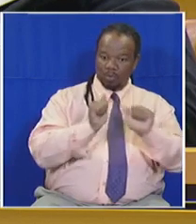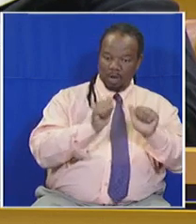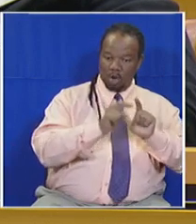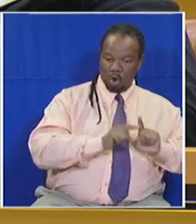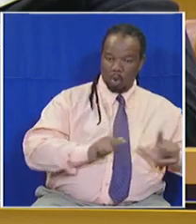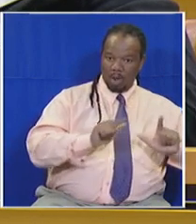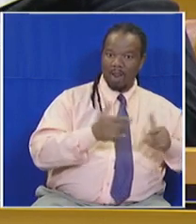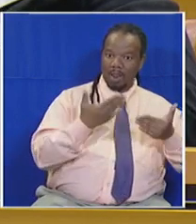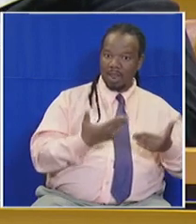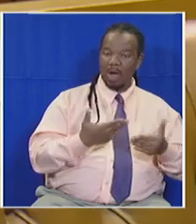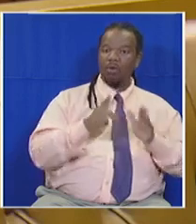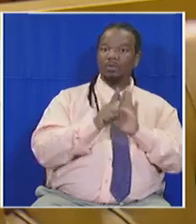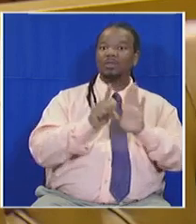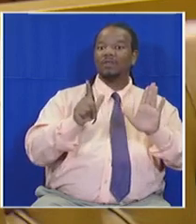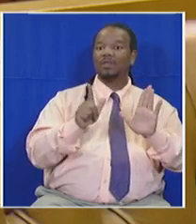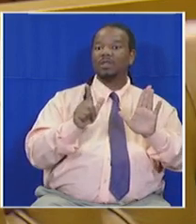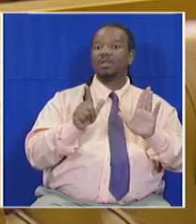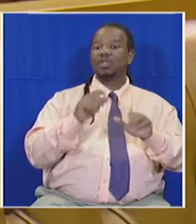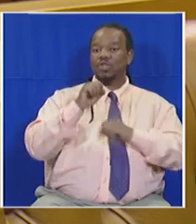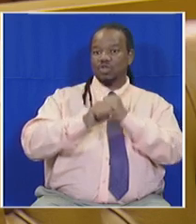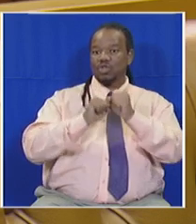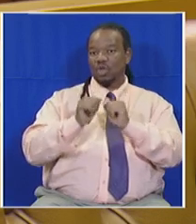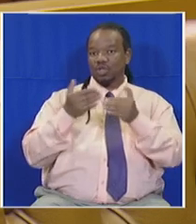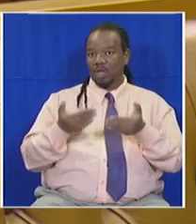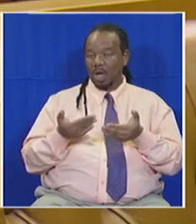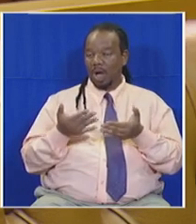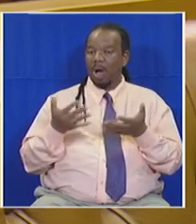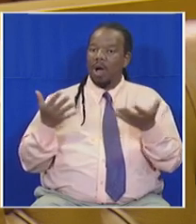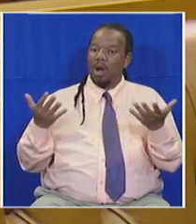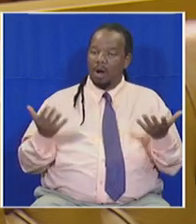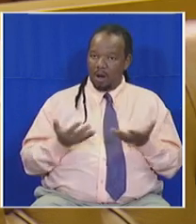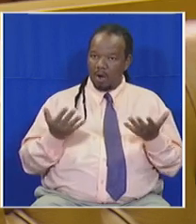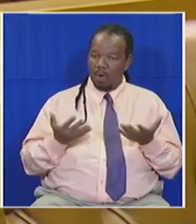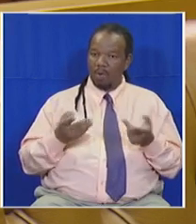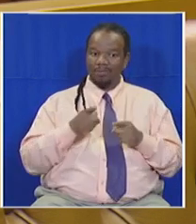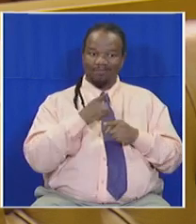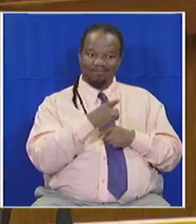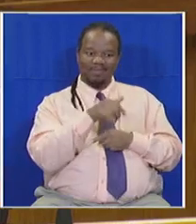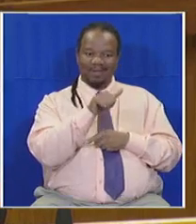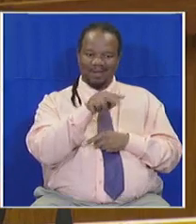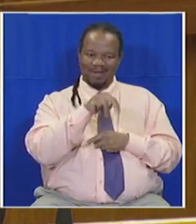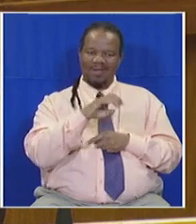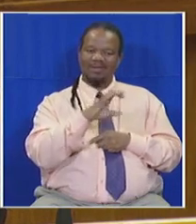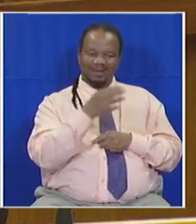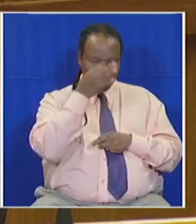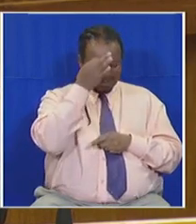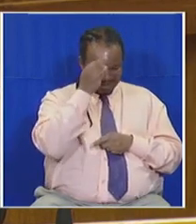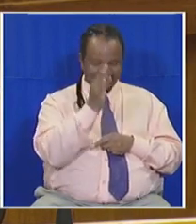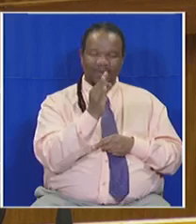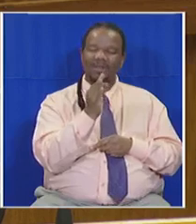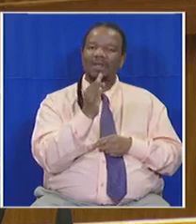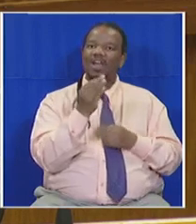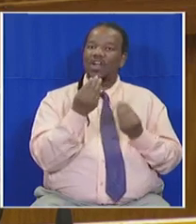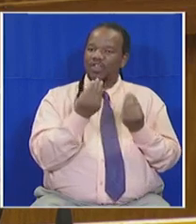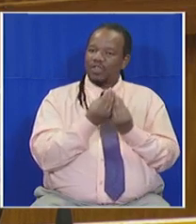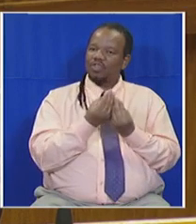17 years this year, Chair. And through this, through the ANC-led government, significant strides have been